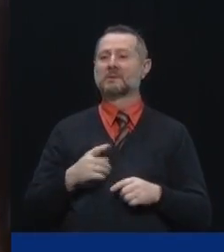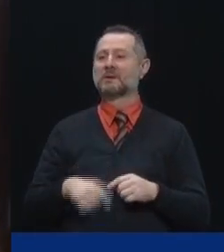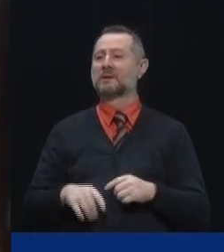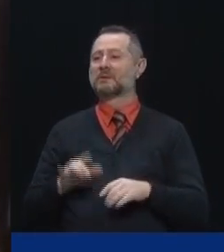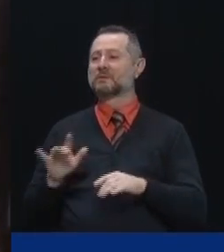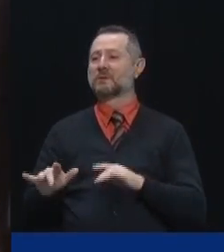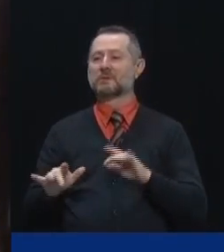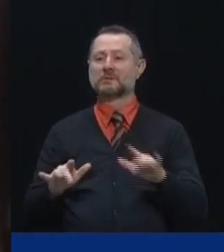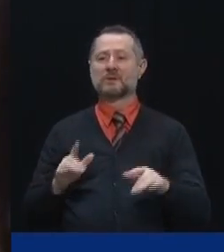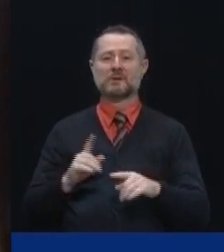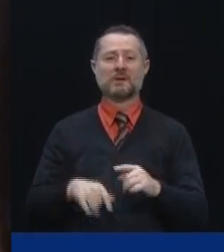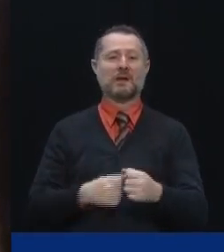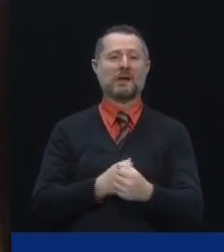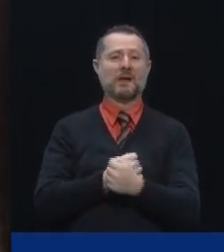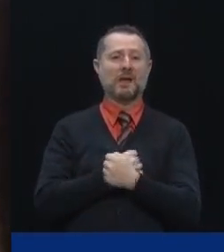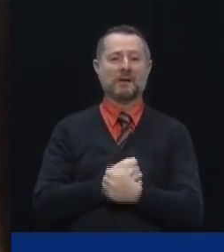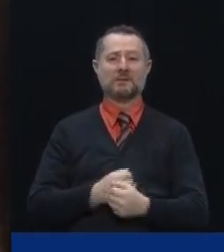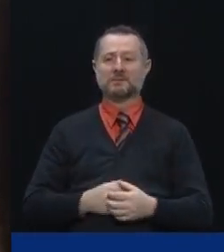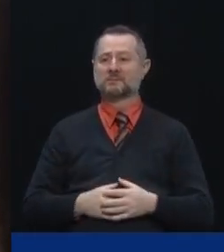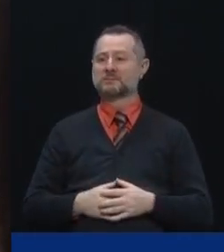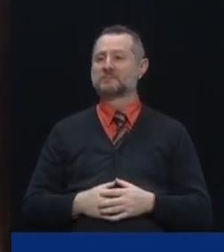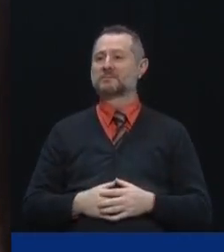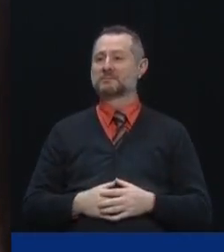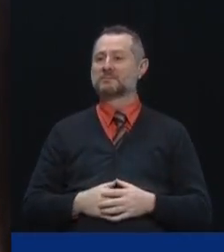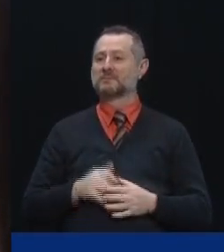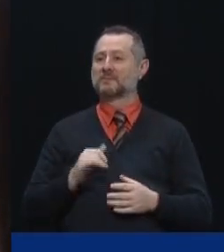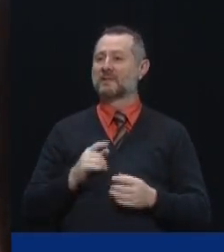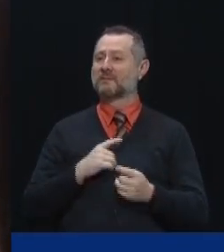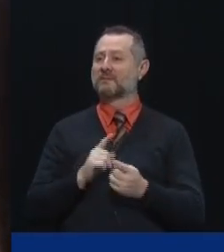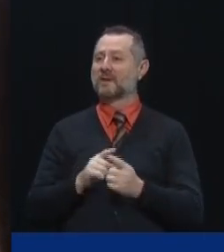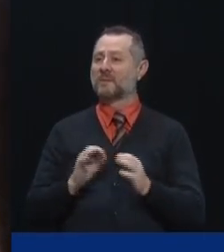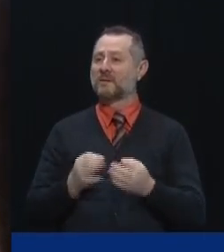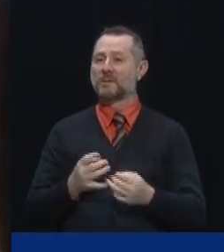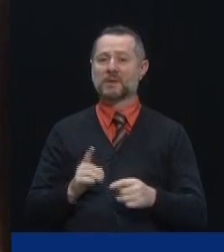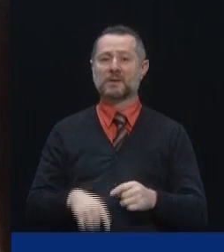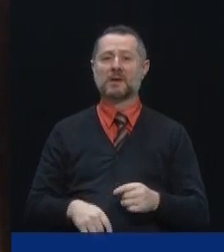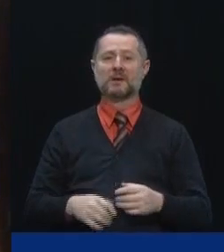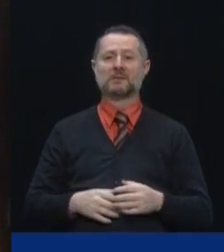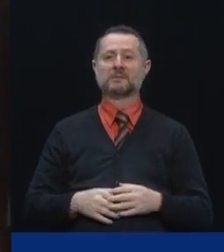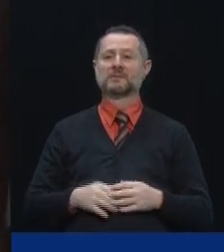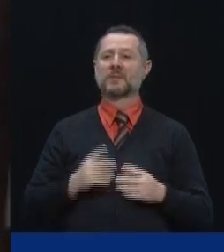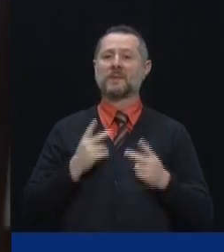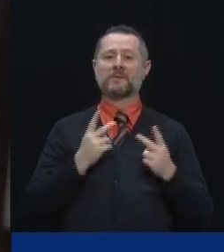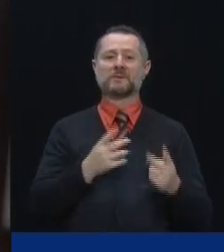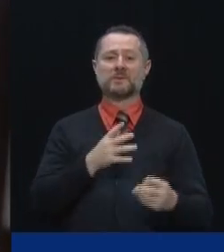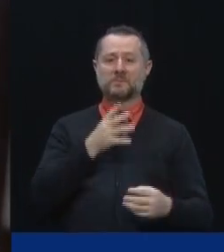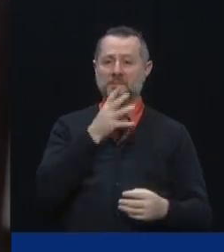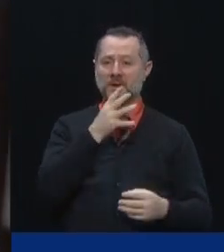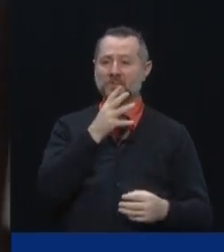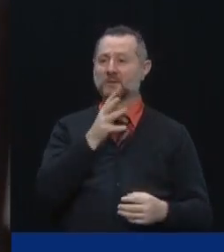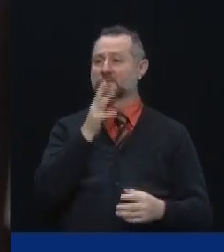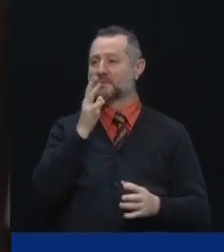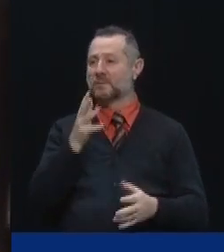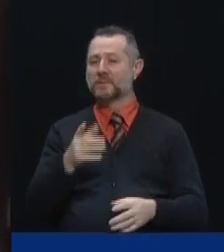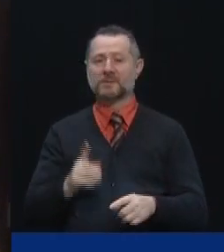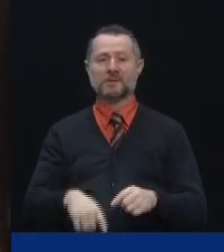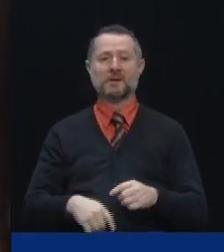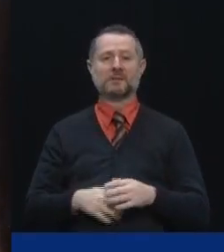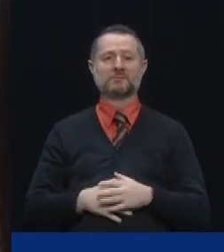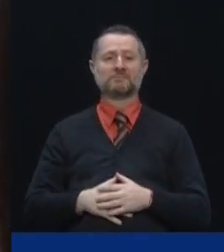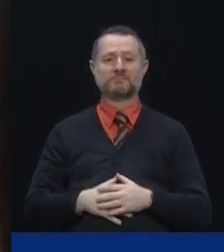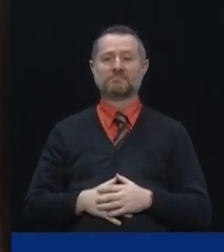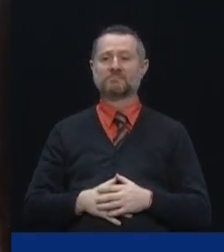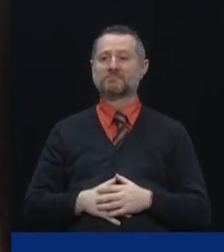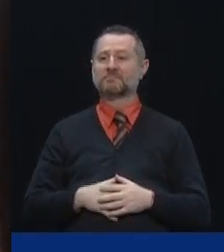hug. You couldn't see family members. You couldn't see your mother. You couldn't see your grandmother. You're afraid, literally, to see one